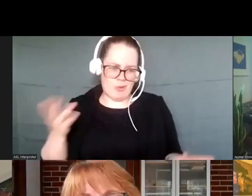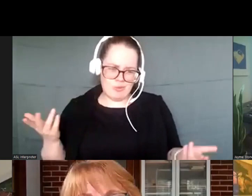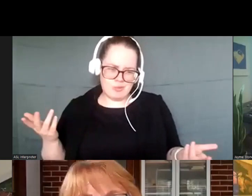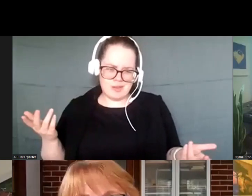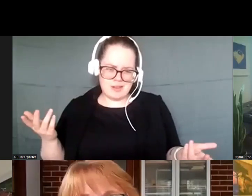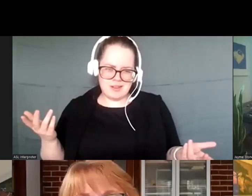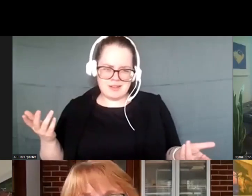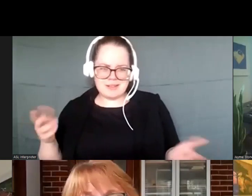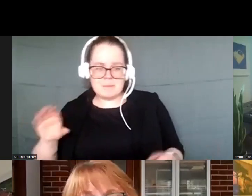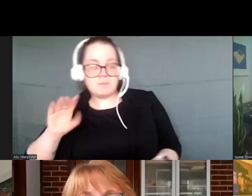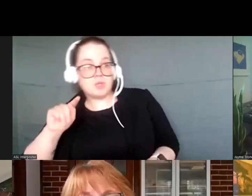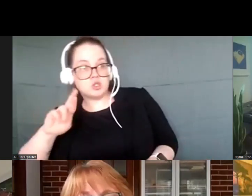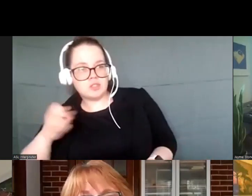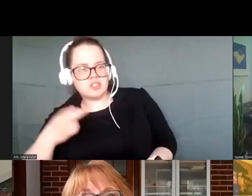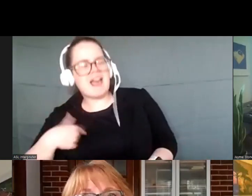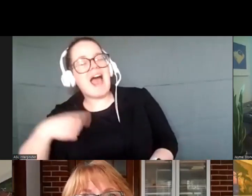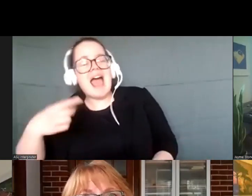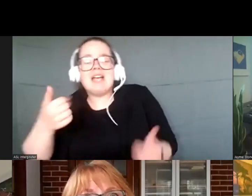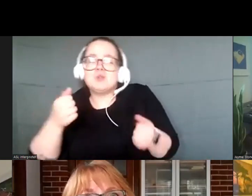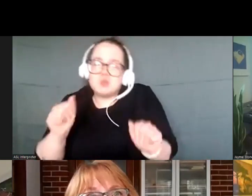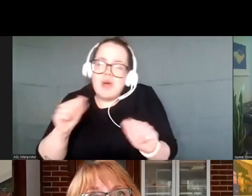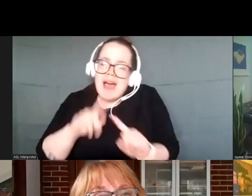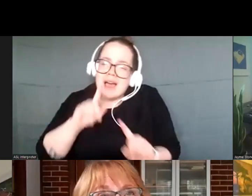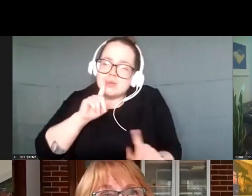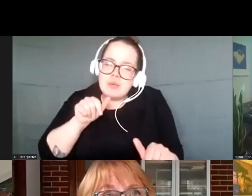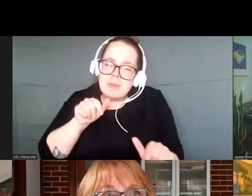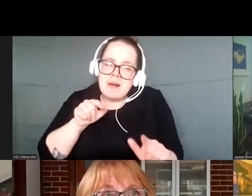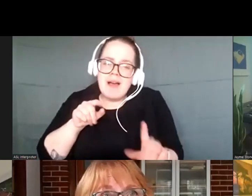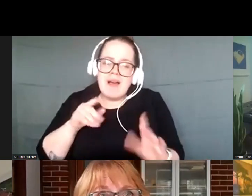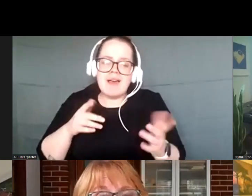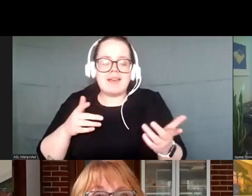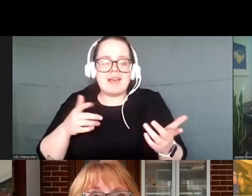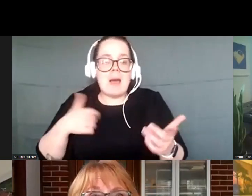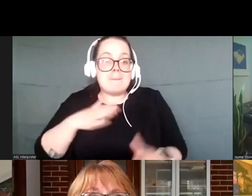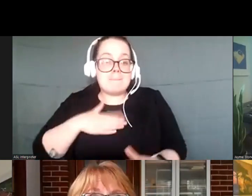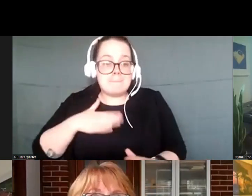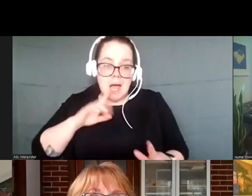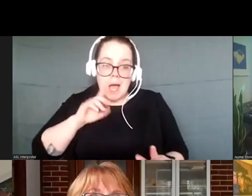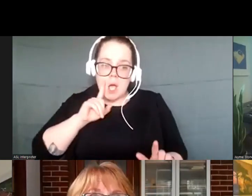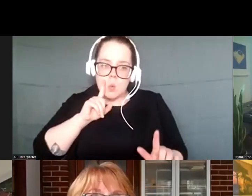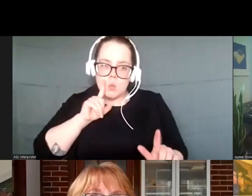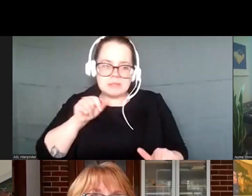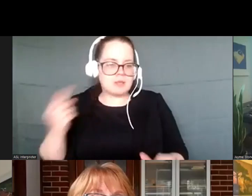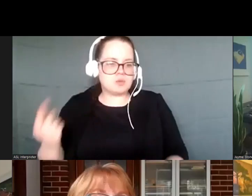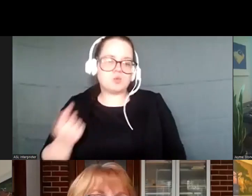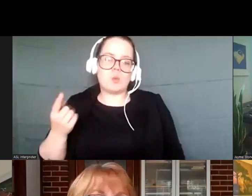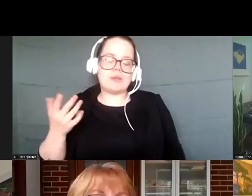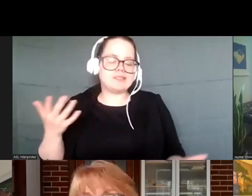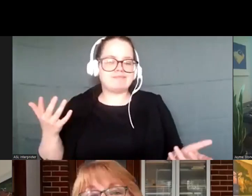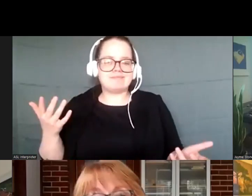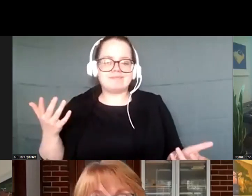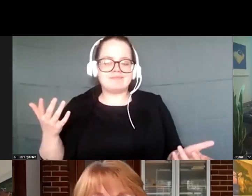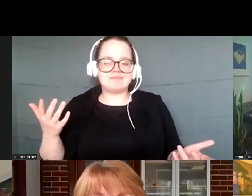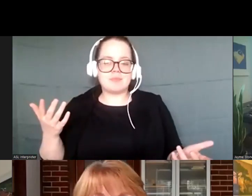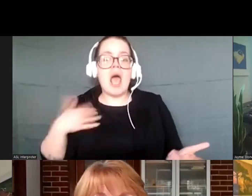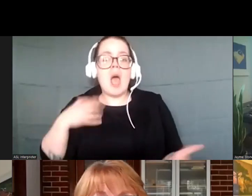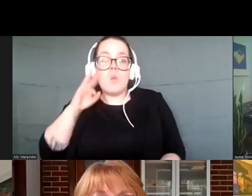I try to reply. I always, my response is, you know, I always take a